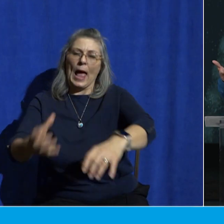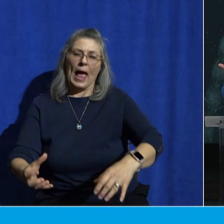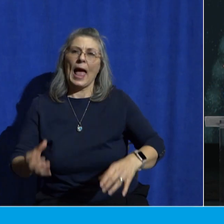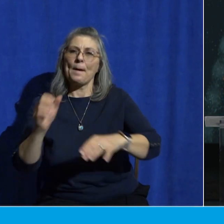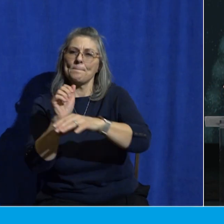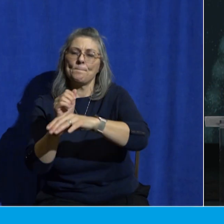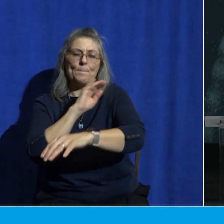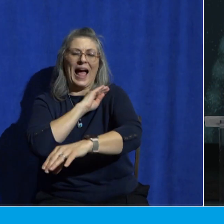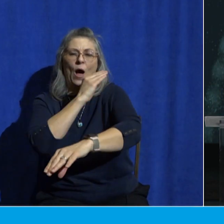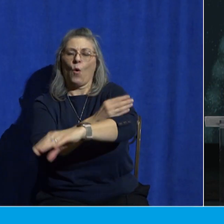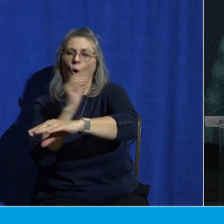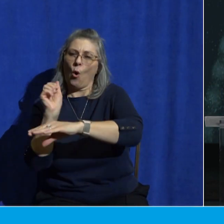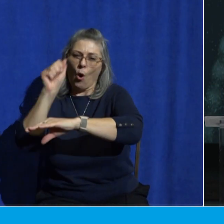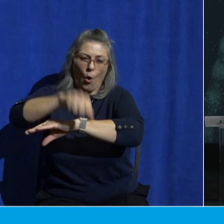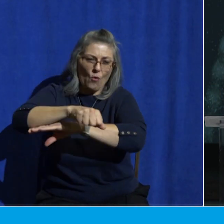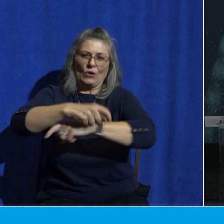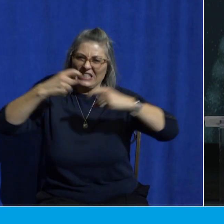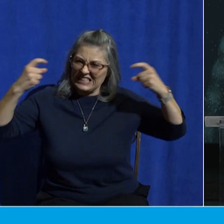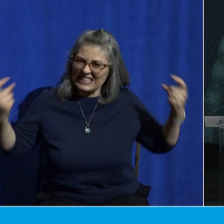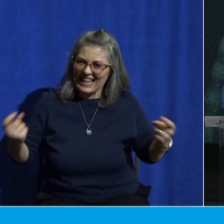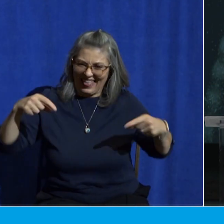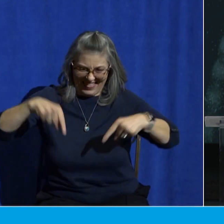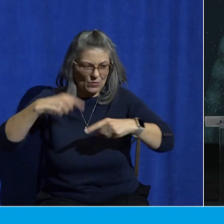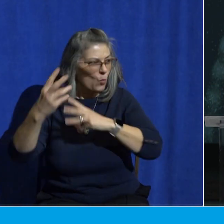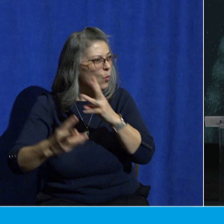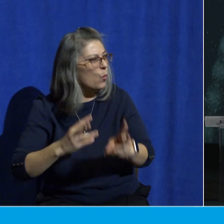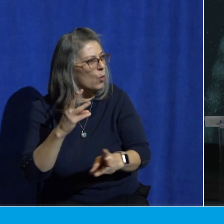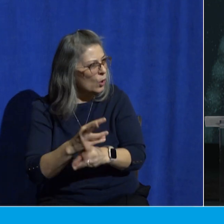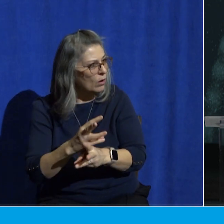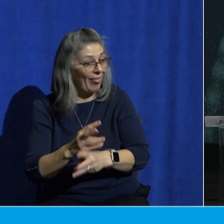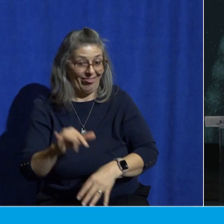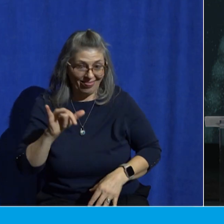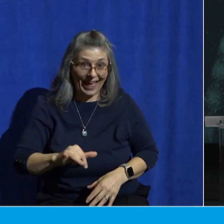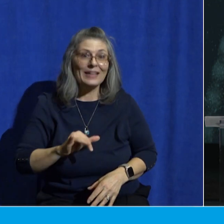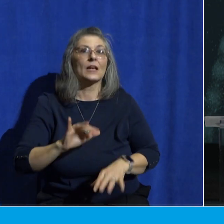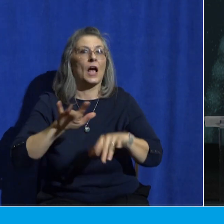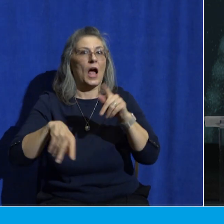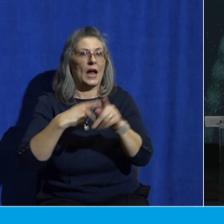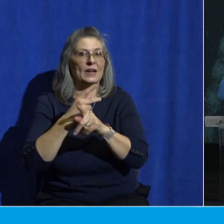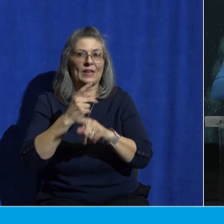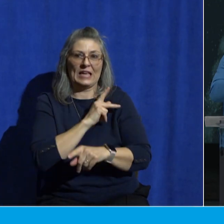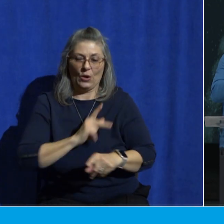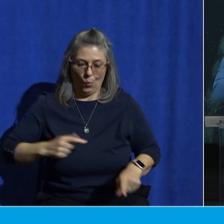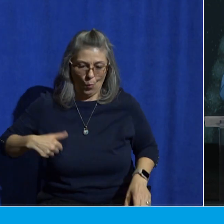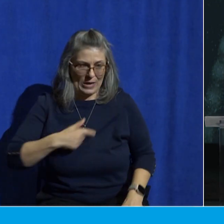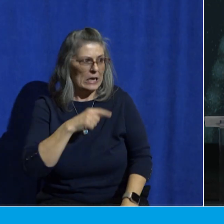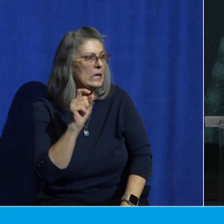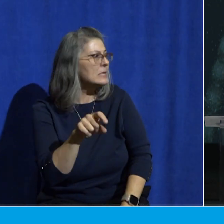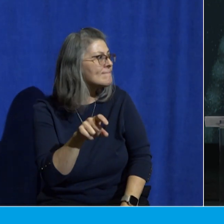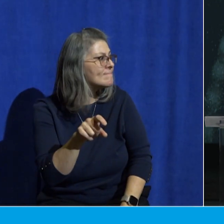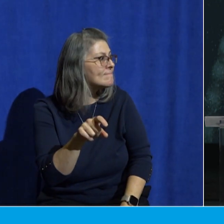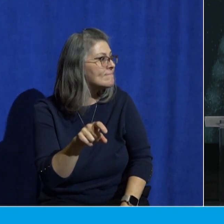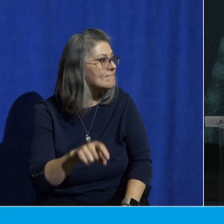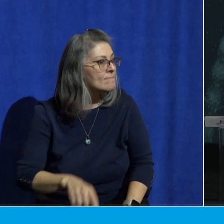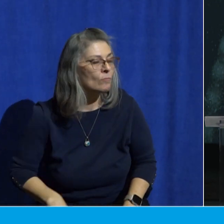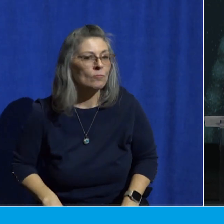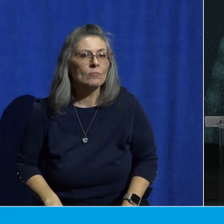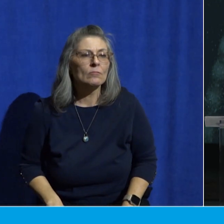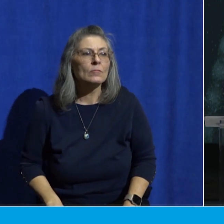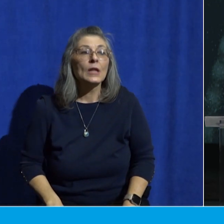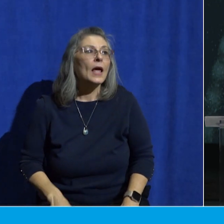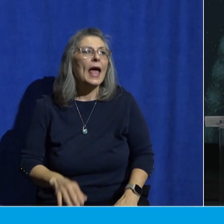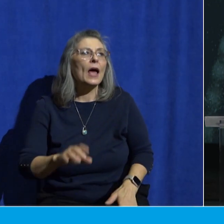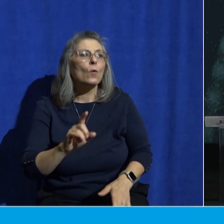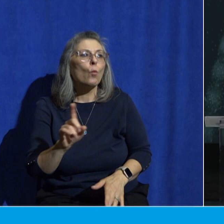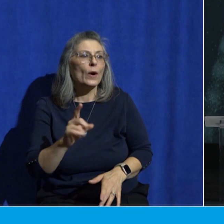sin in this world. Yes. This is the kind of king we need. And the first clue we have in this passage that this